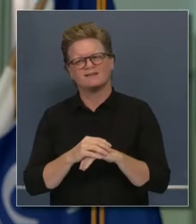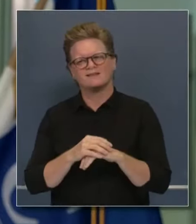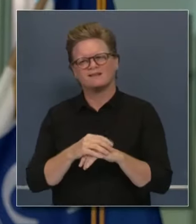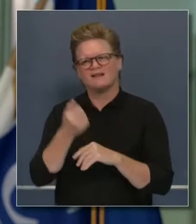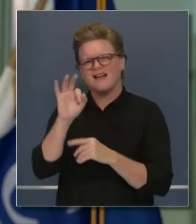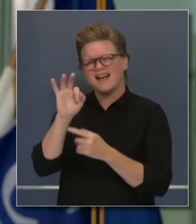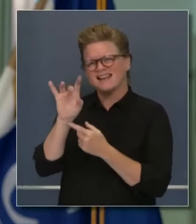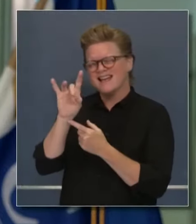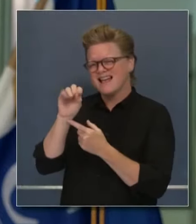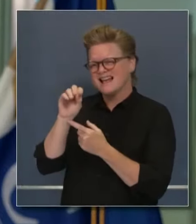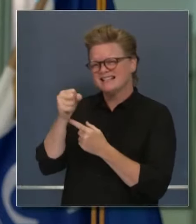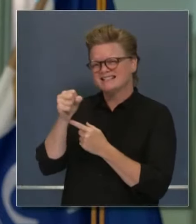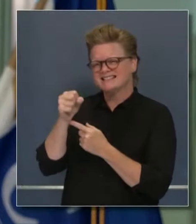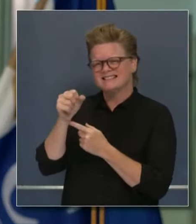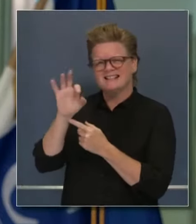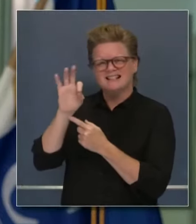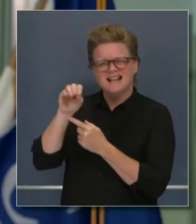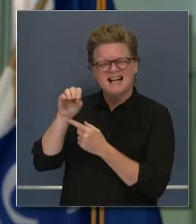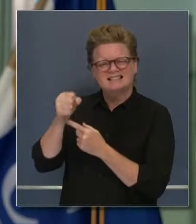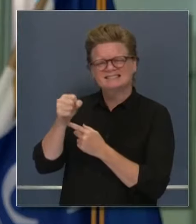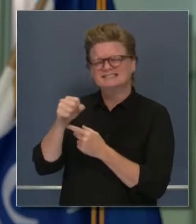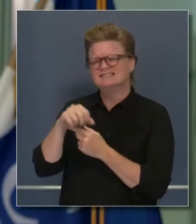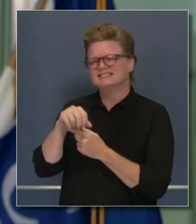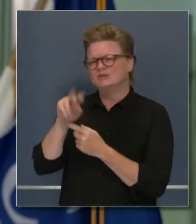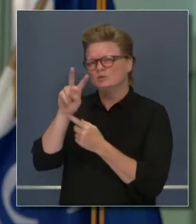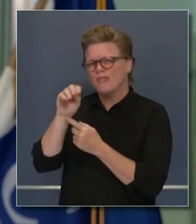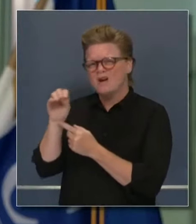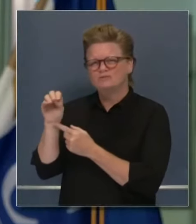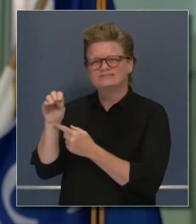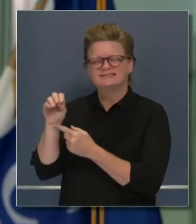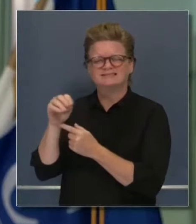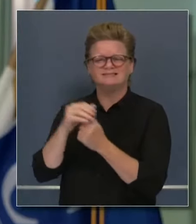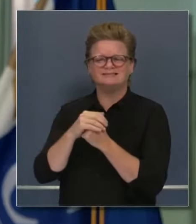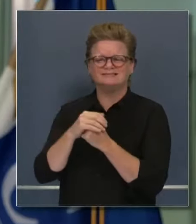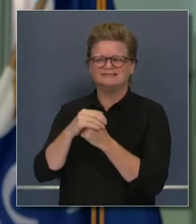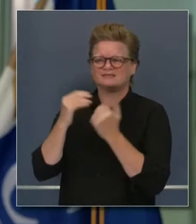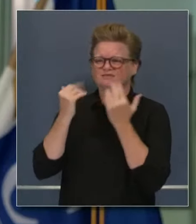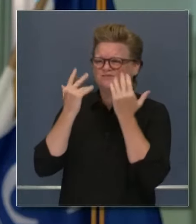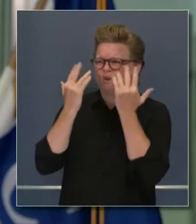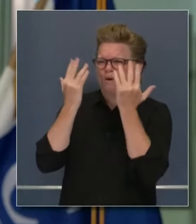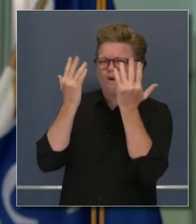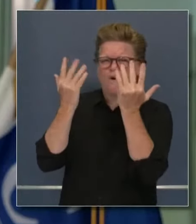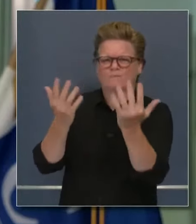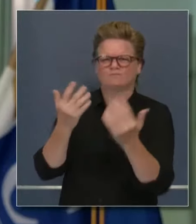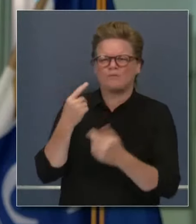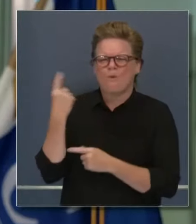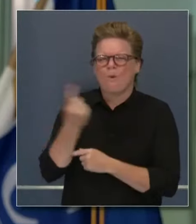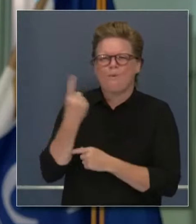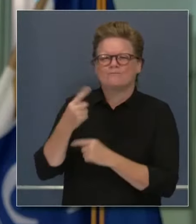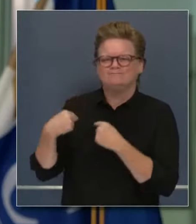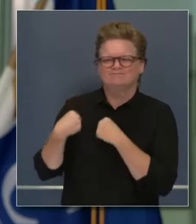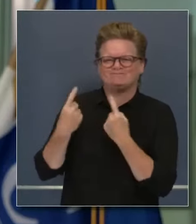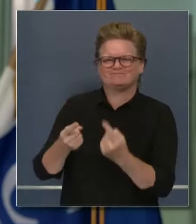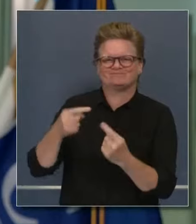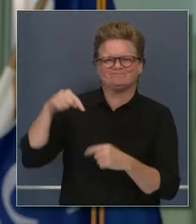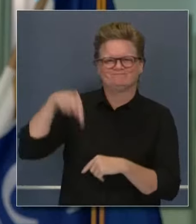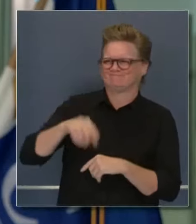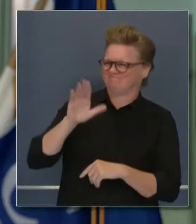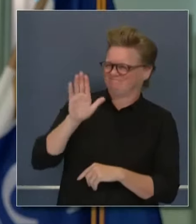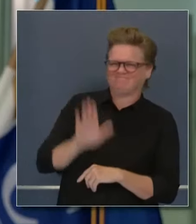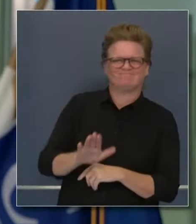2000s, 2010, 2020. Wildfires are a big part of the challenge, seasonal challenge in the state. The challenge we're facing now is